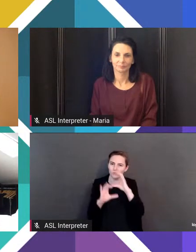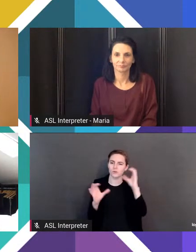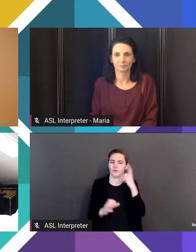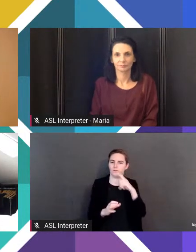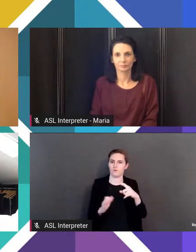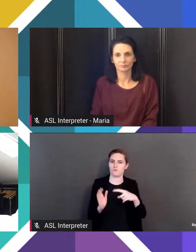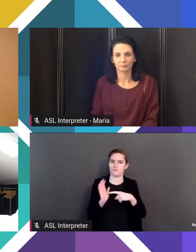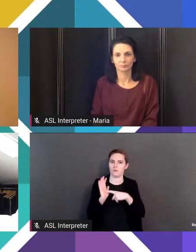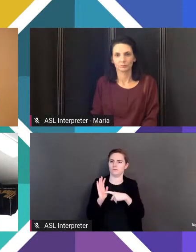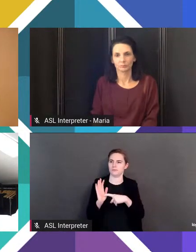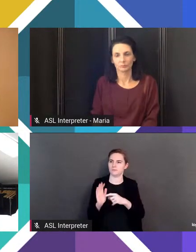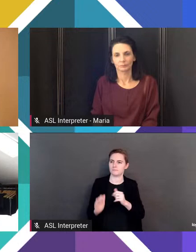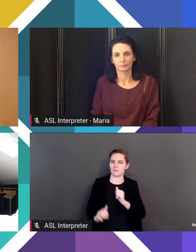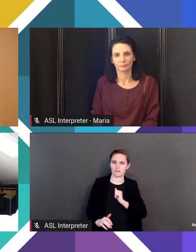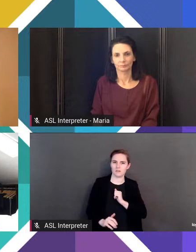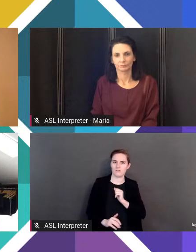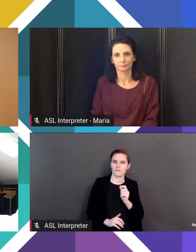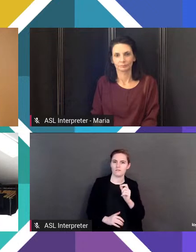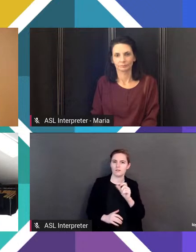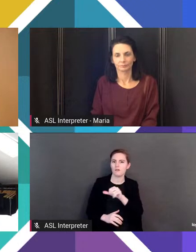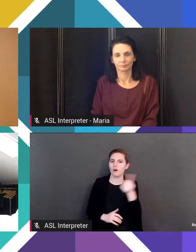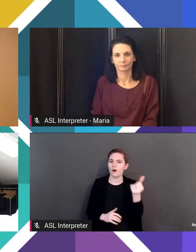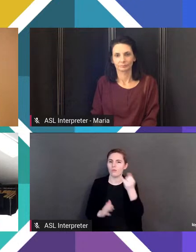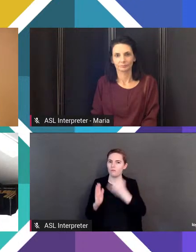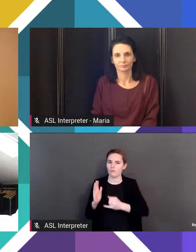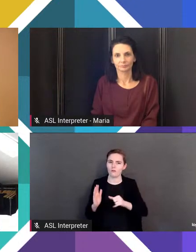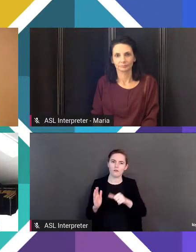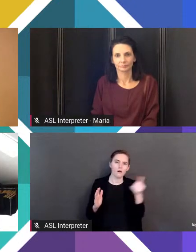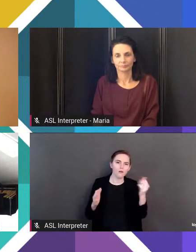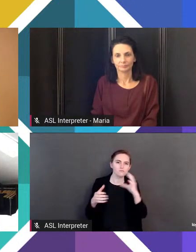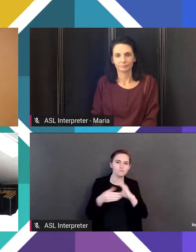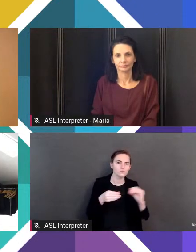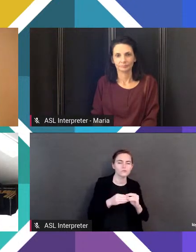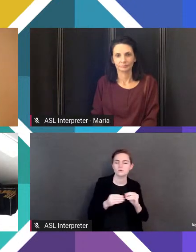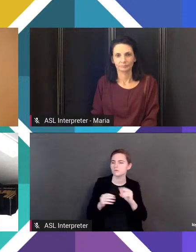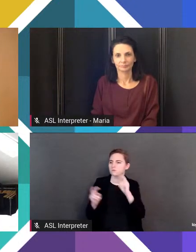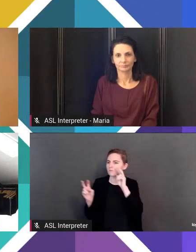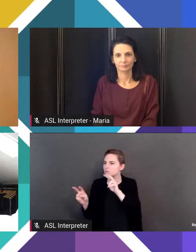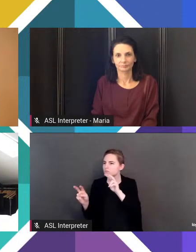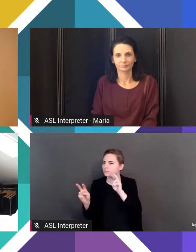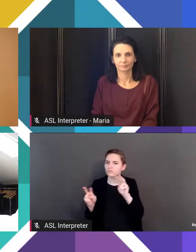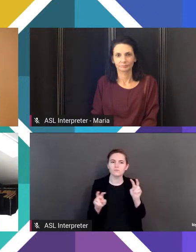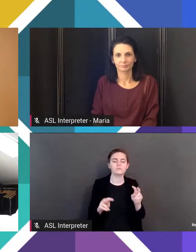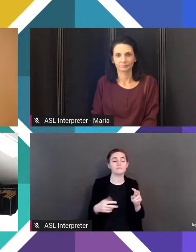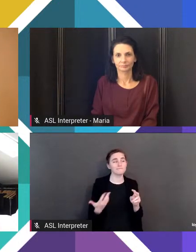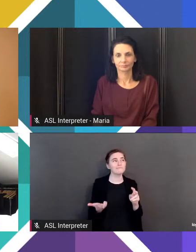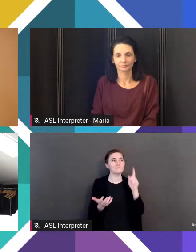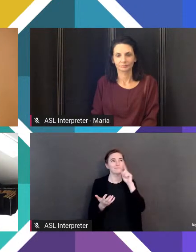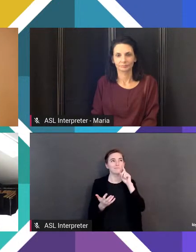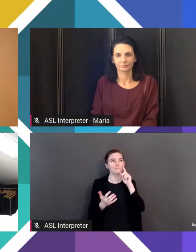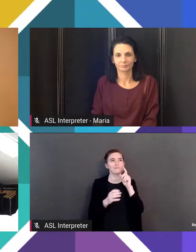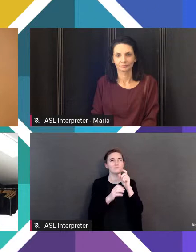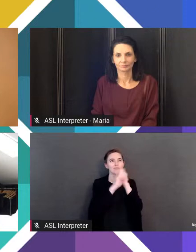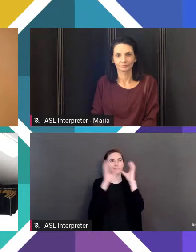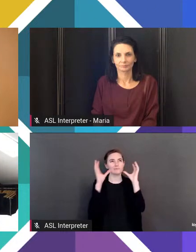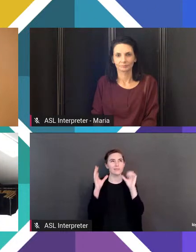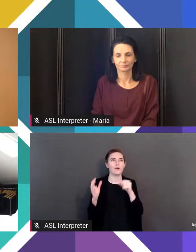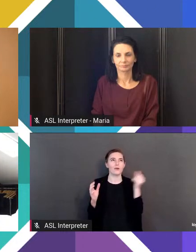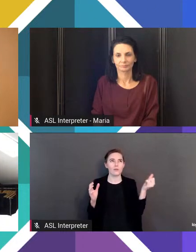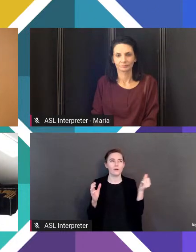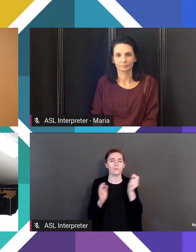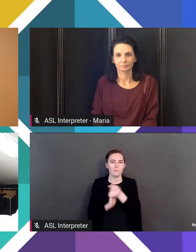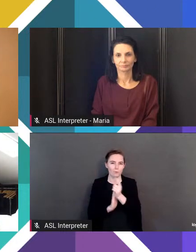going back to like sort of these random moments, I know that for me, I think